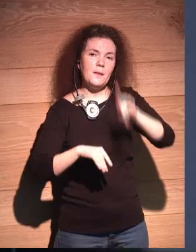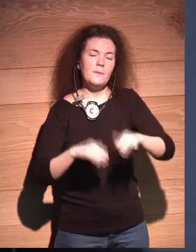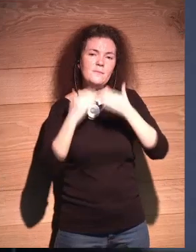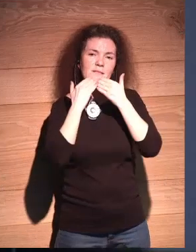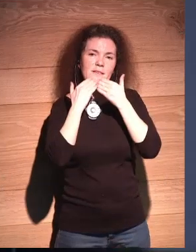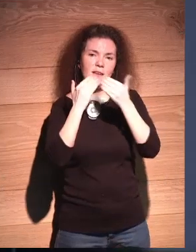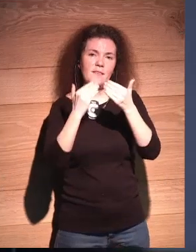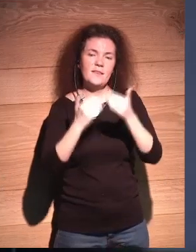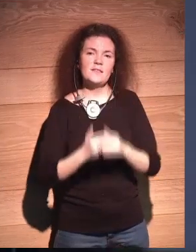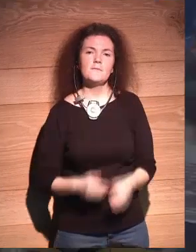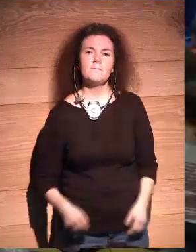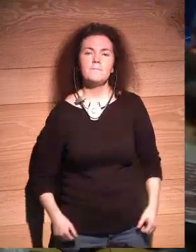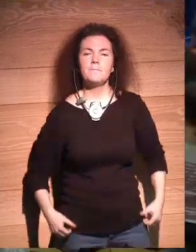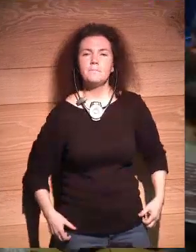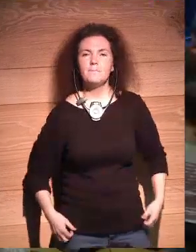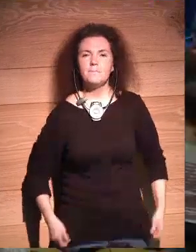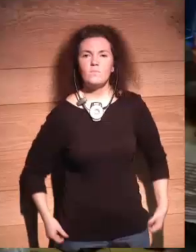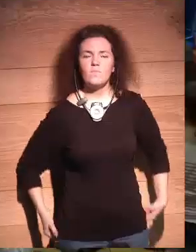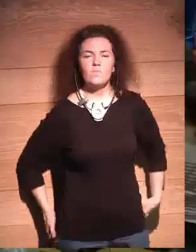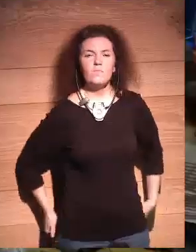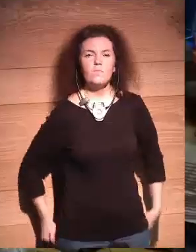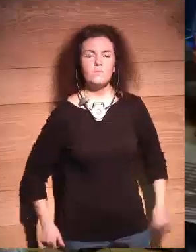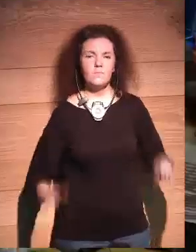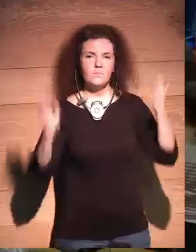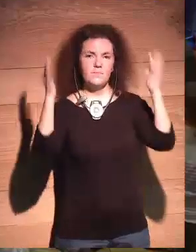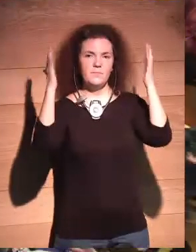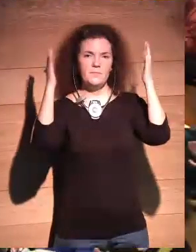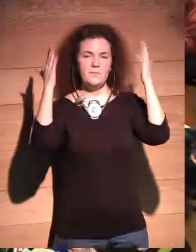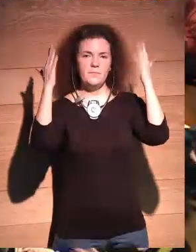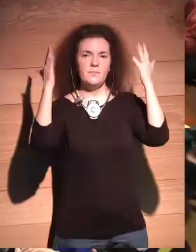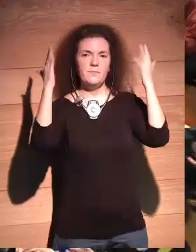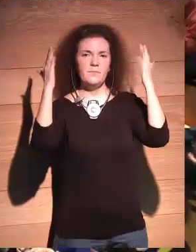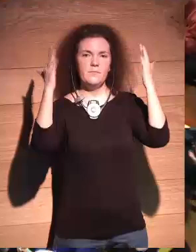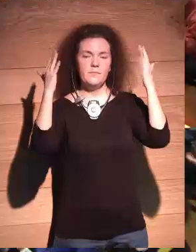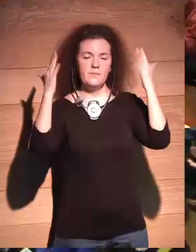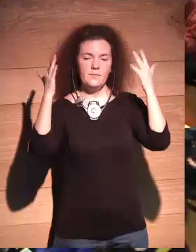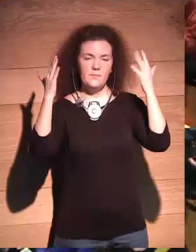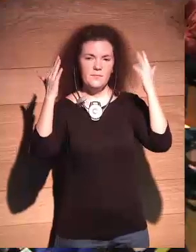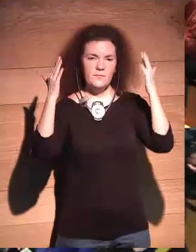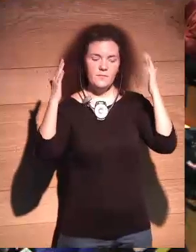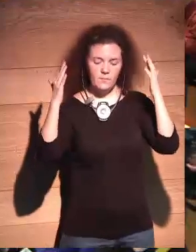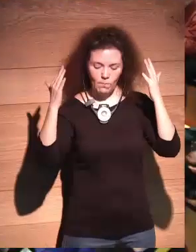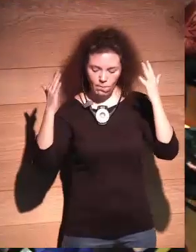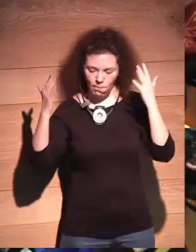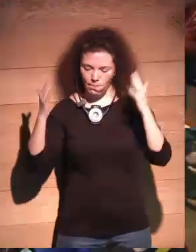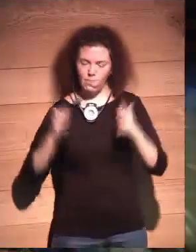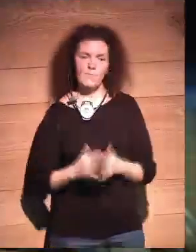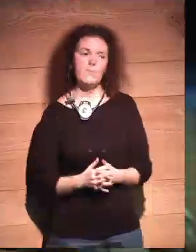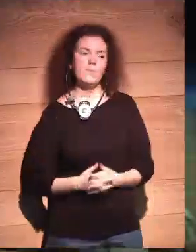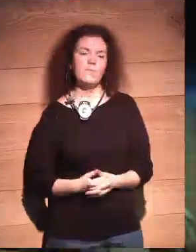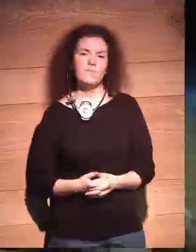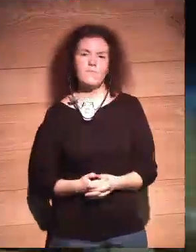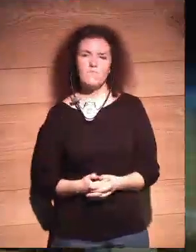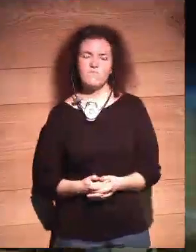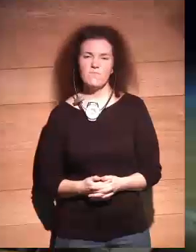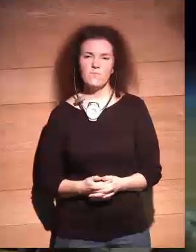her questions. I will ask her some questions, and then you from the audience can also ask her some questions. I'll leave the floor to Laurie. Thank you very